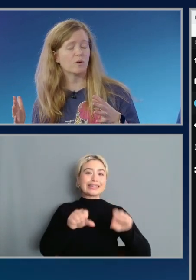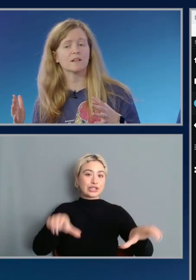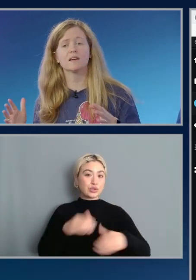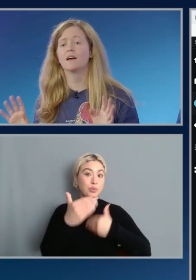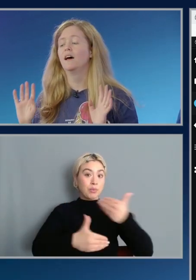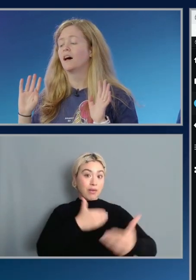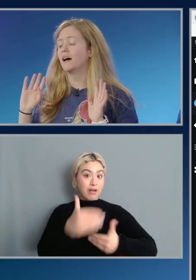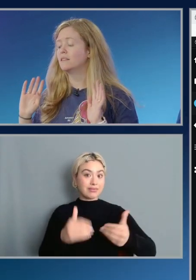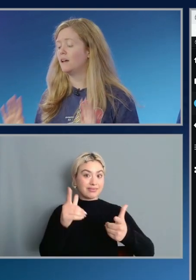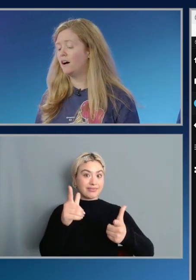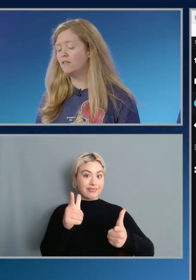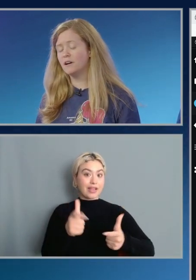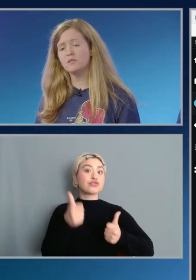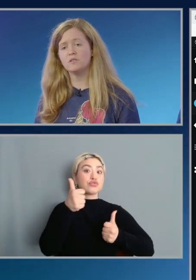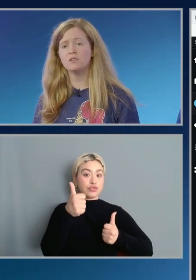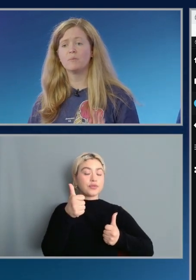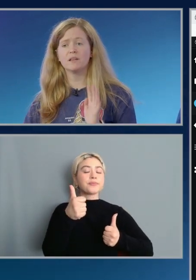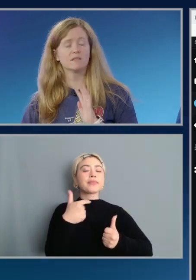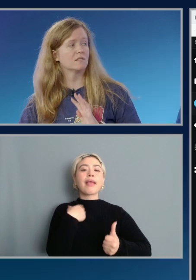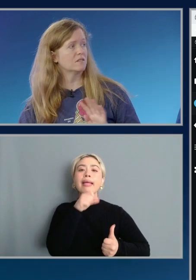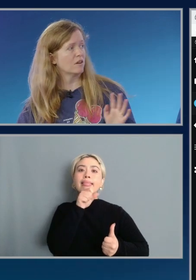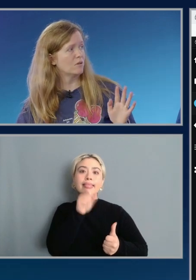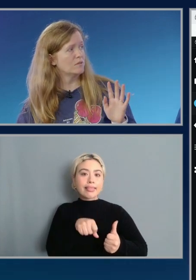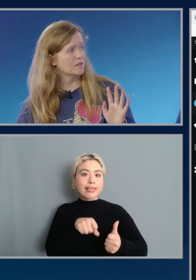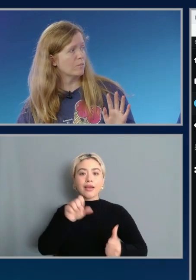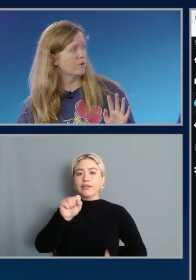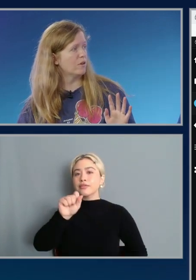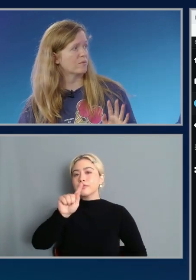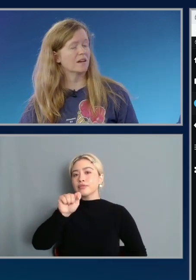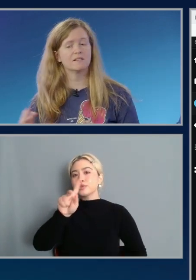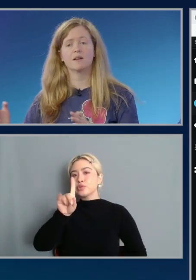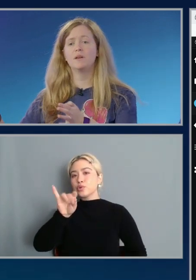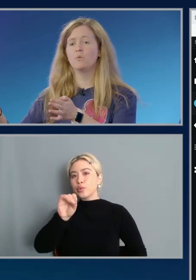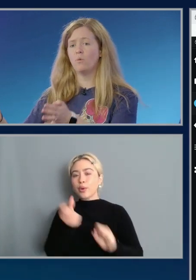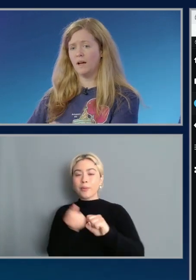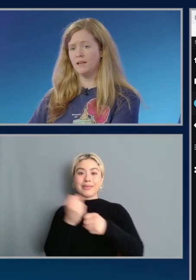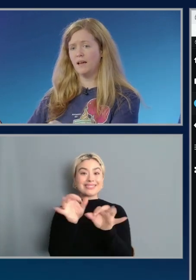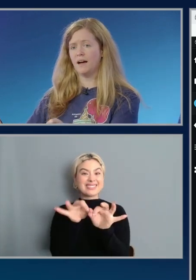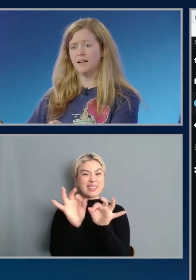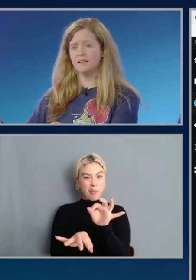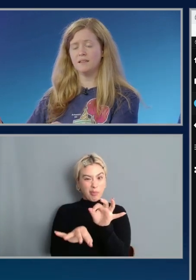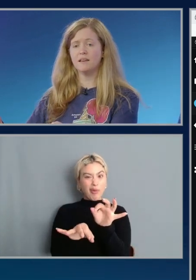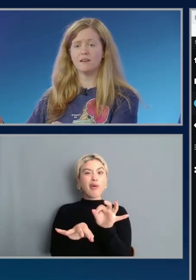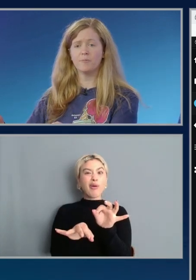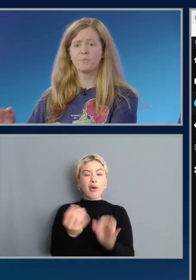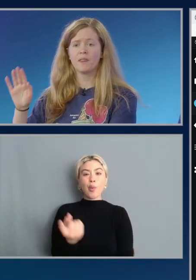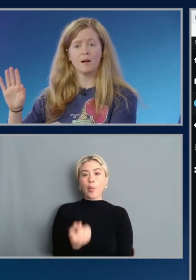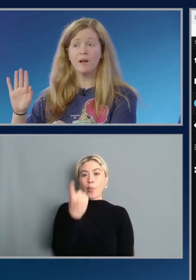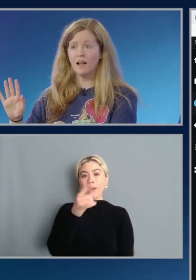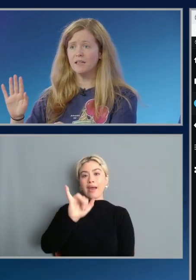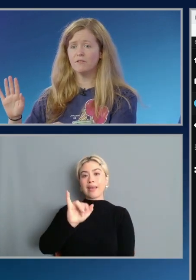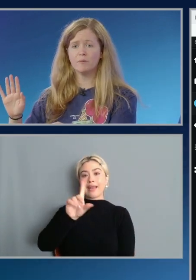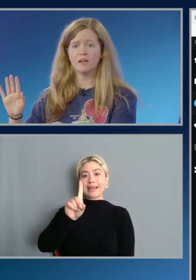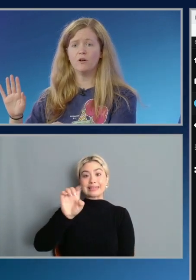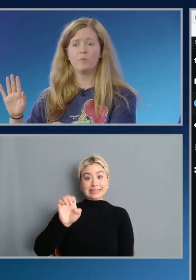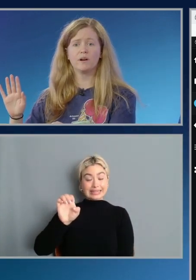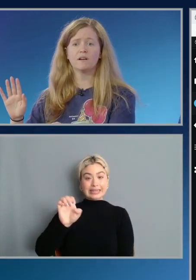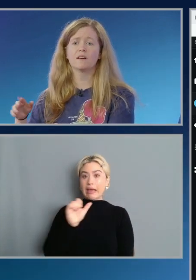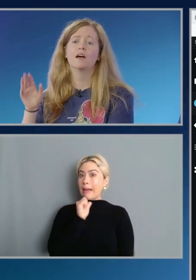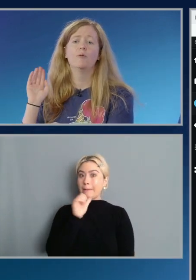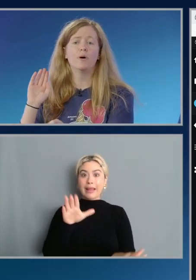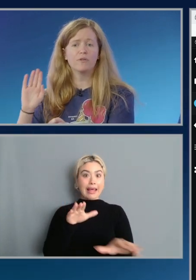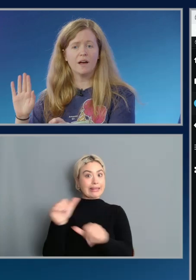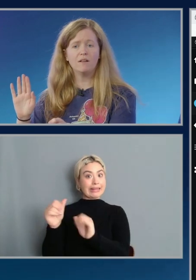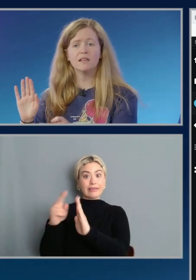very quickly. I love how Studio makes this so simple, right? Because I'm in one IDE. I'm not leaving my